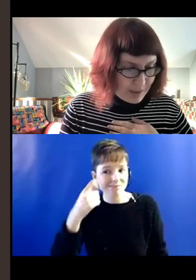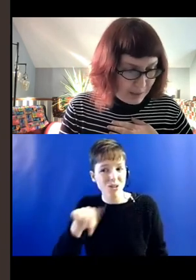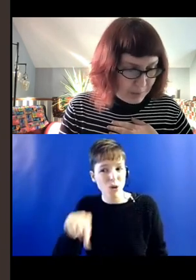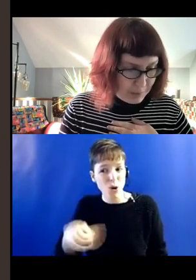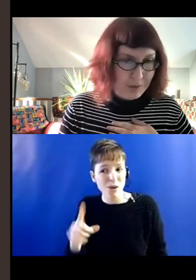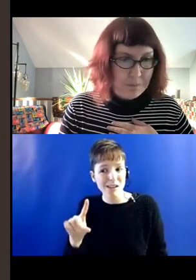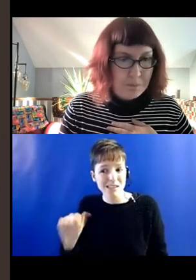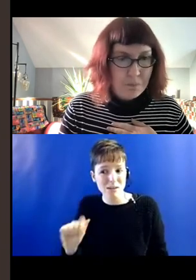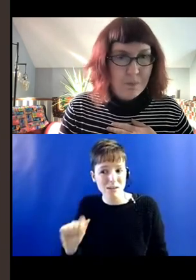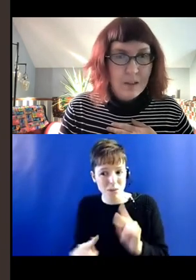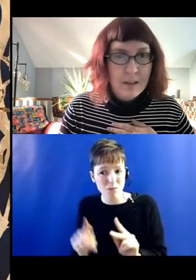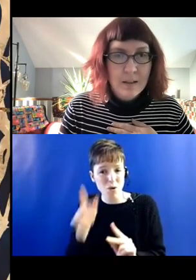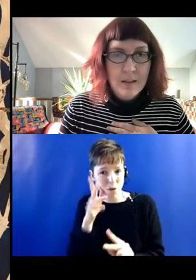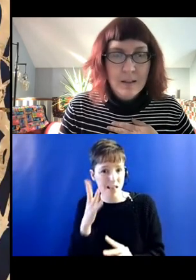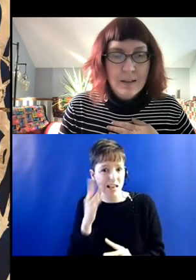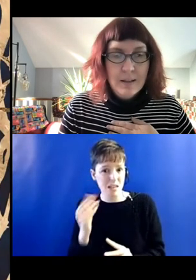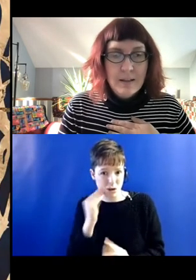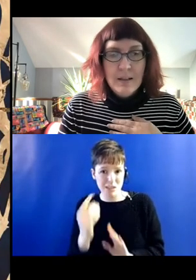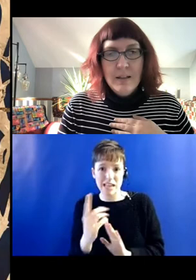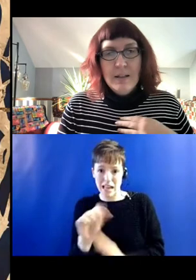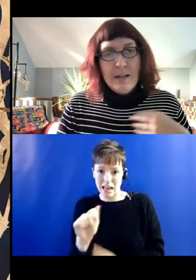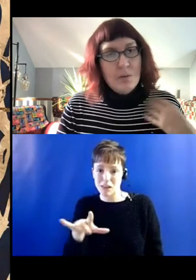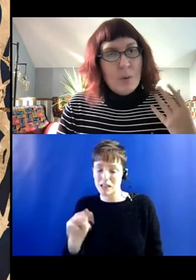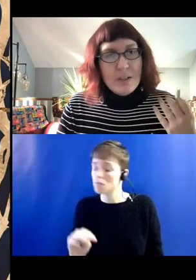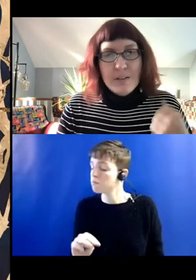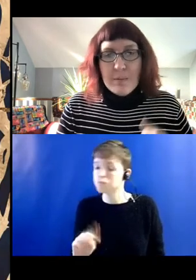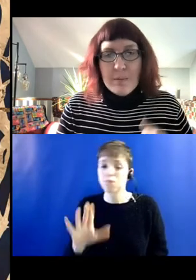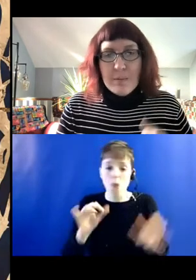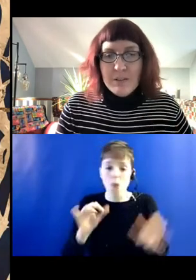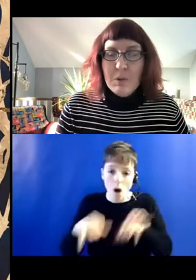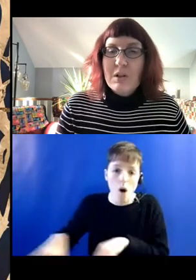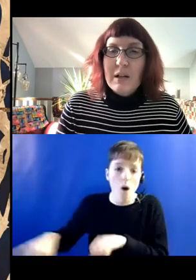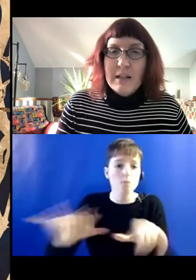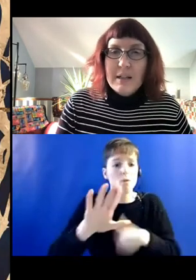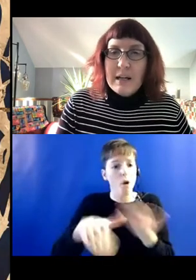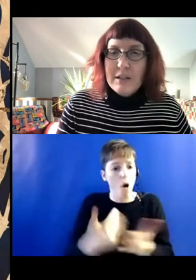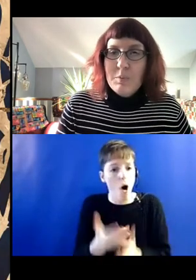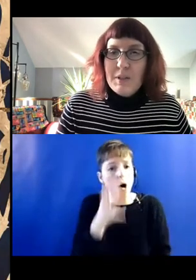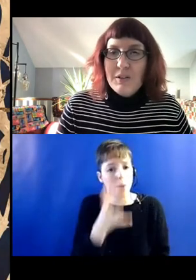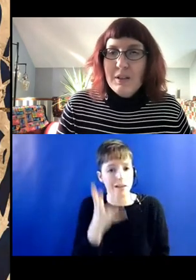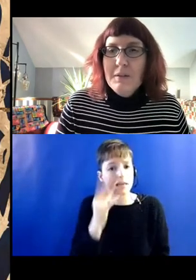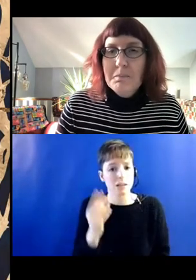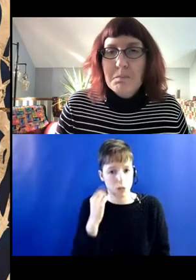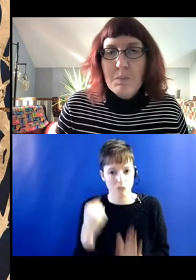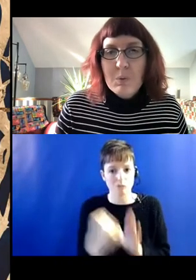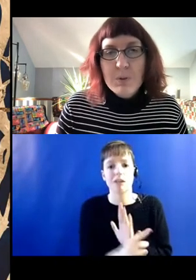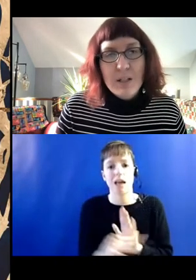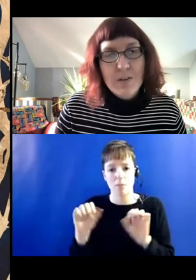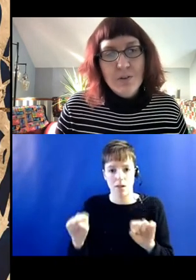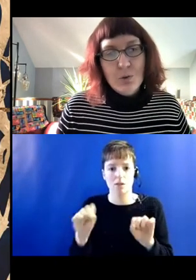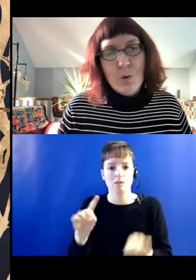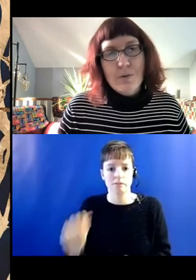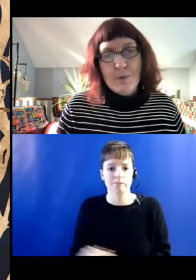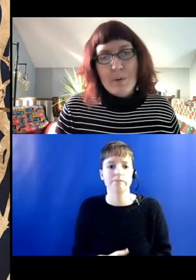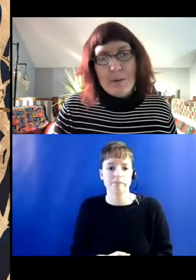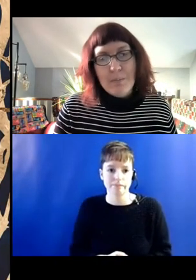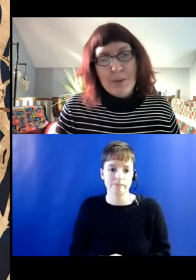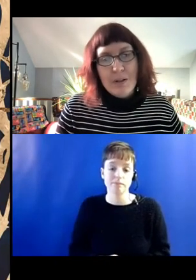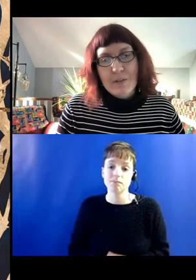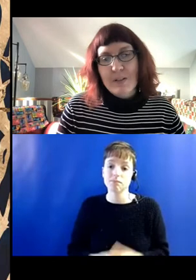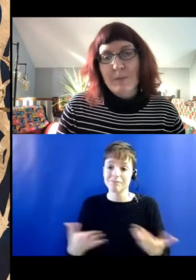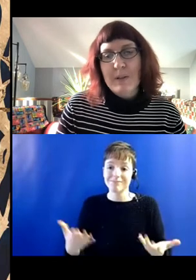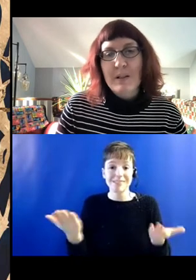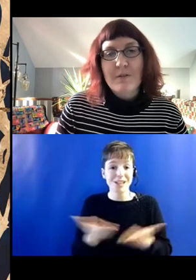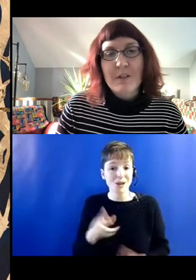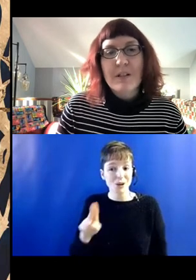experience ableism. And what does ableism look like at UBC? We'll take this quote from a member